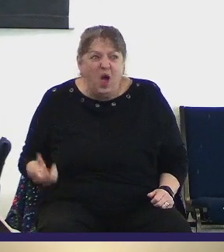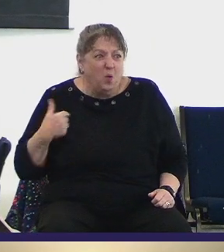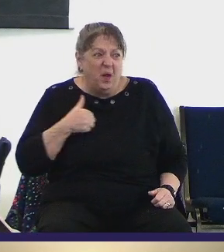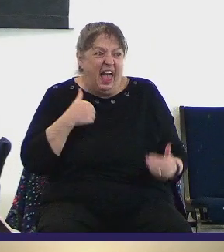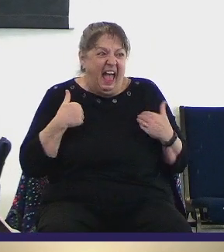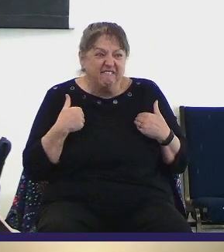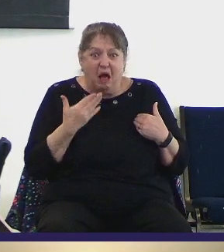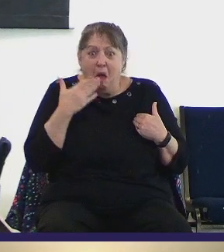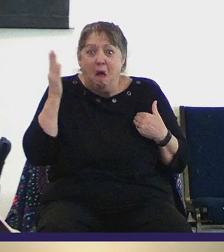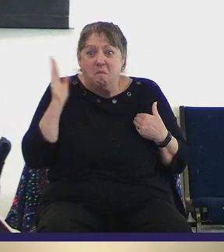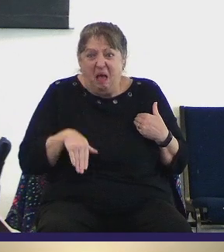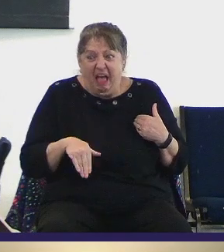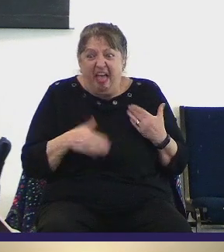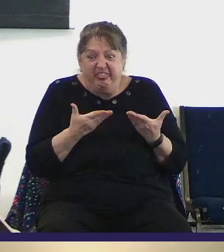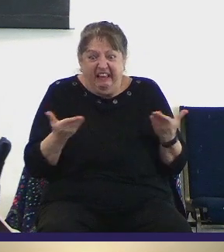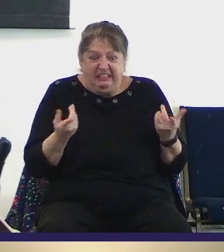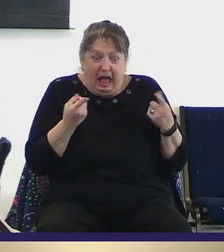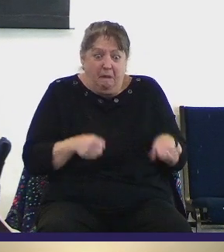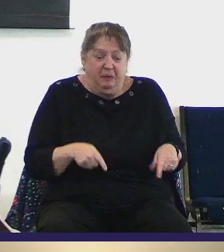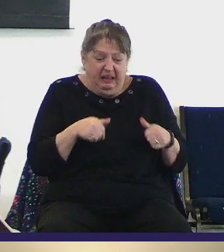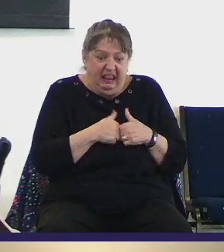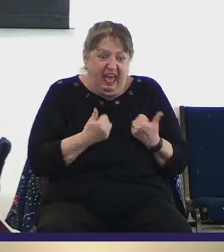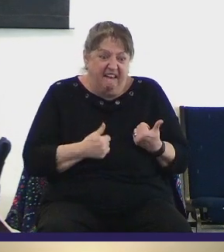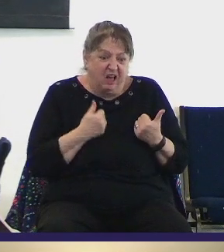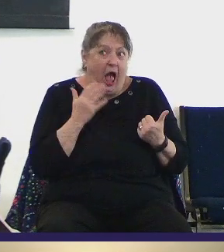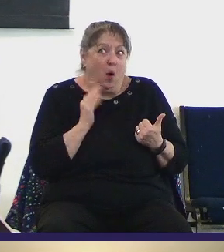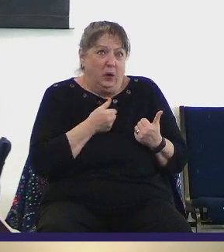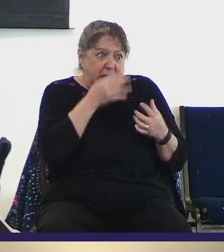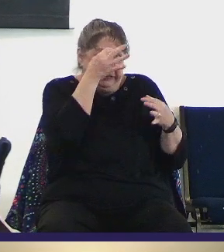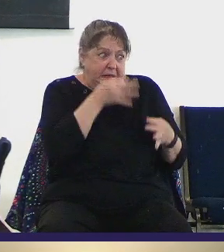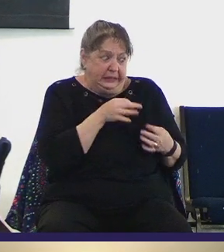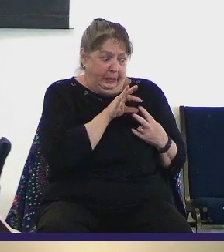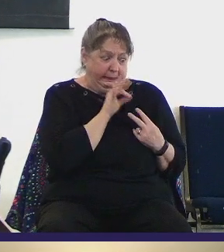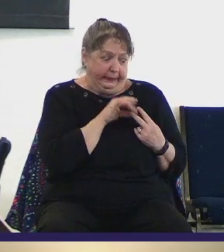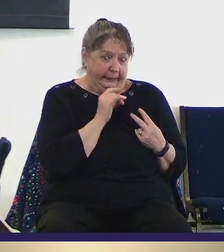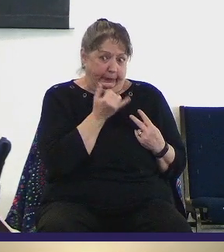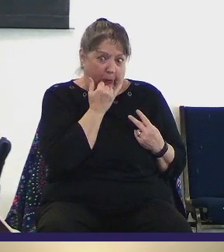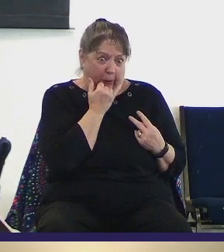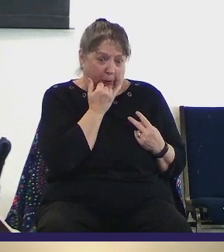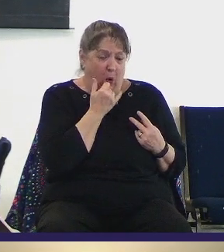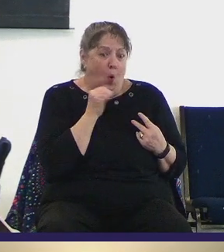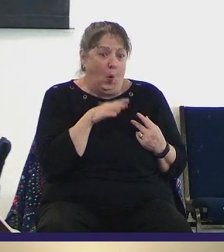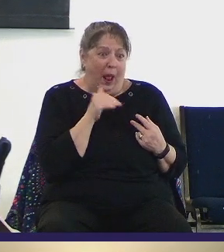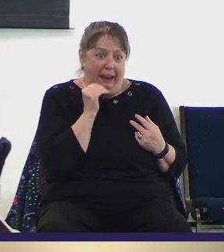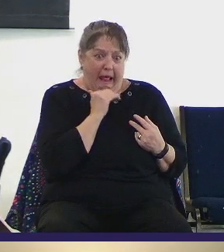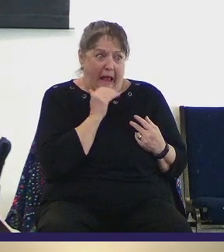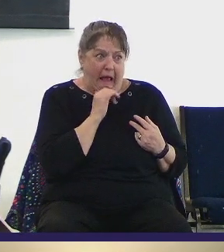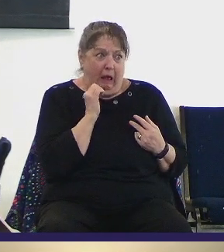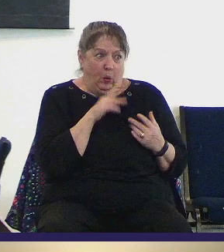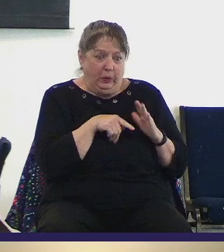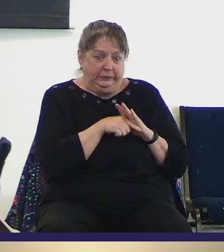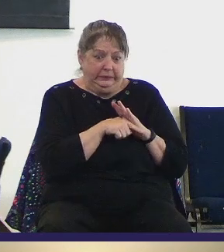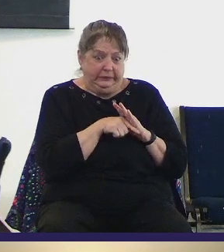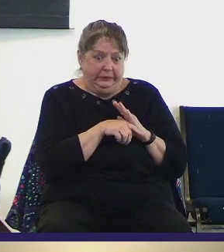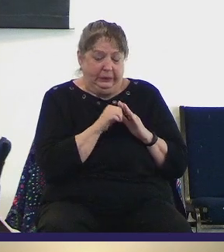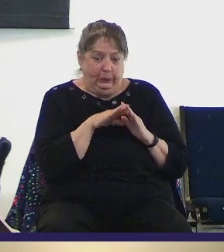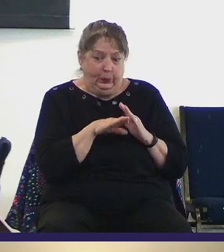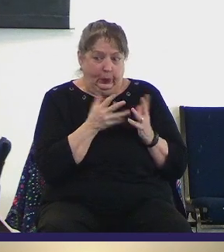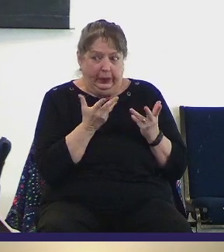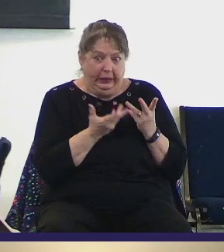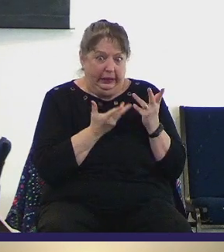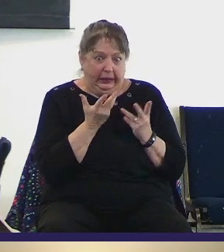bad choices. There's you know, not honest decisions that we can make, taking